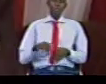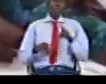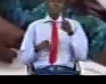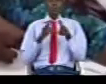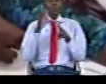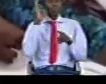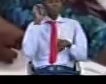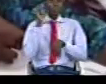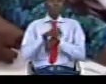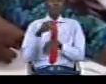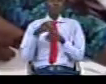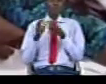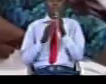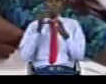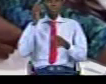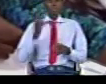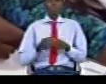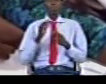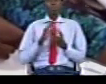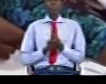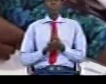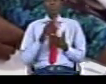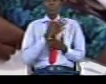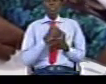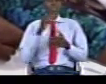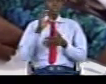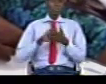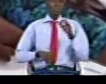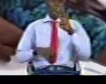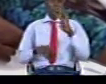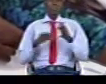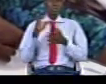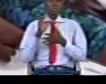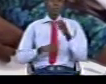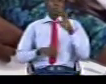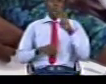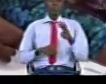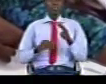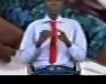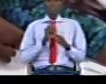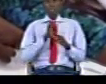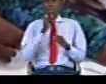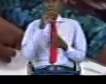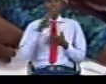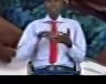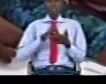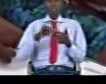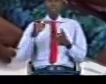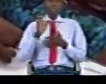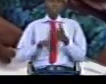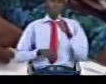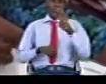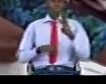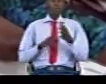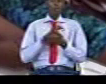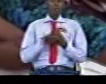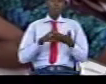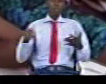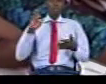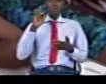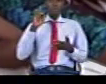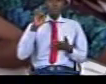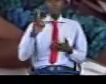in Jesus' name. Chapter 4. I'm reading chapter 4, and I'm reading from verse